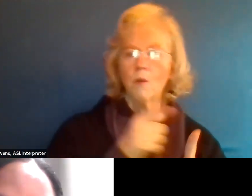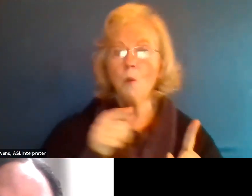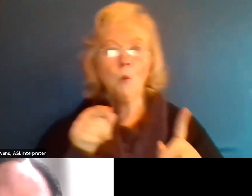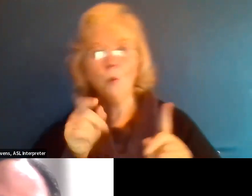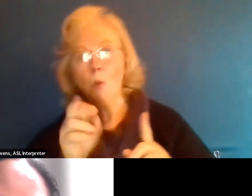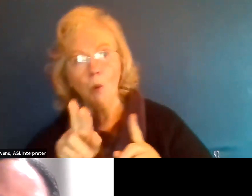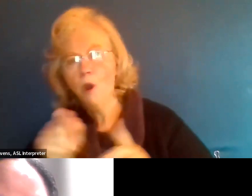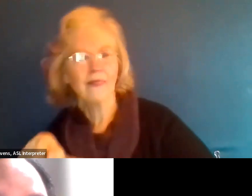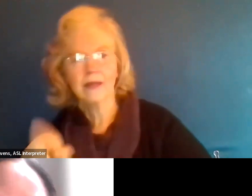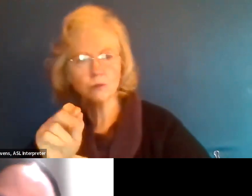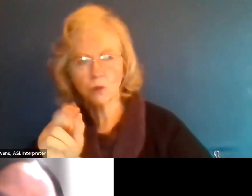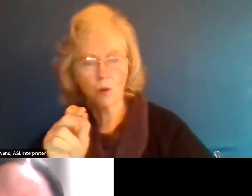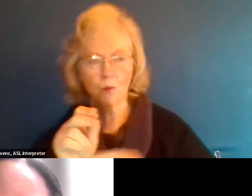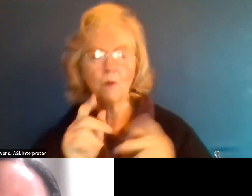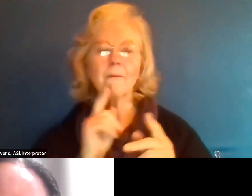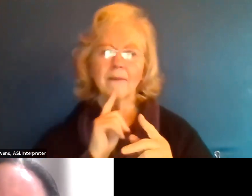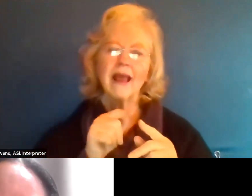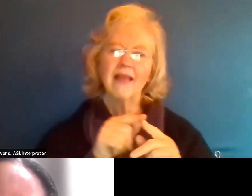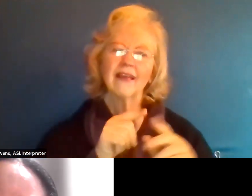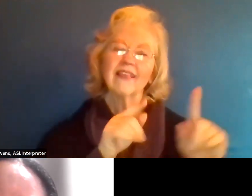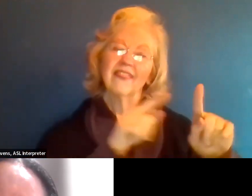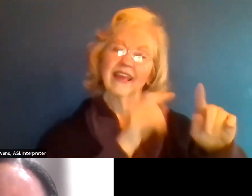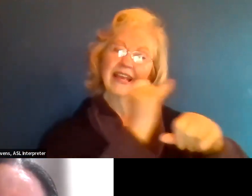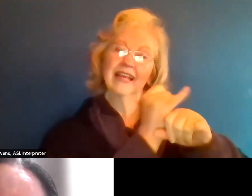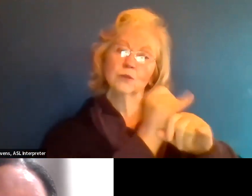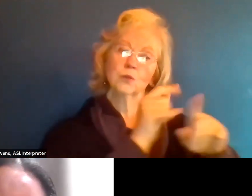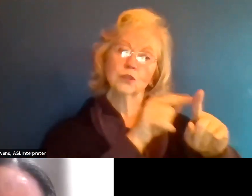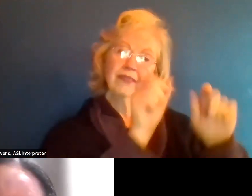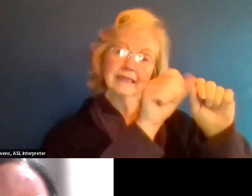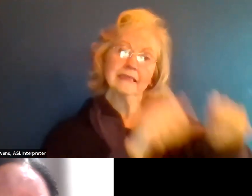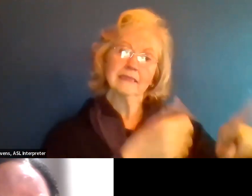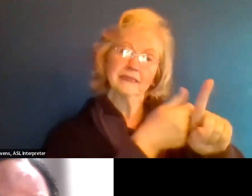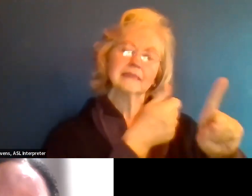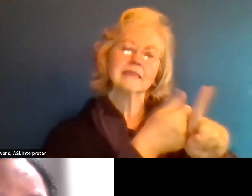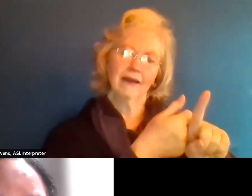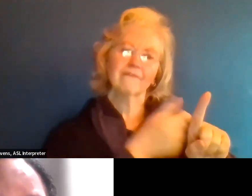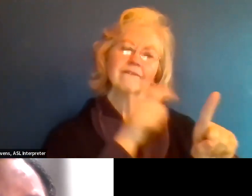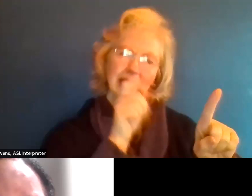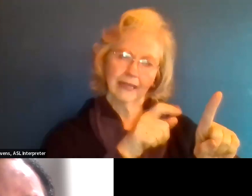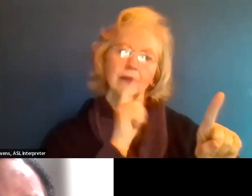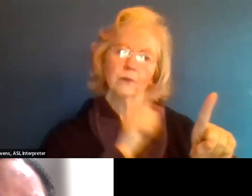But I think the institutions also need to be addressed in terms of the inequities.